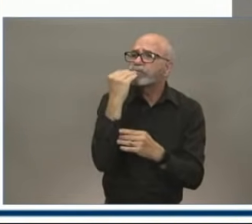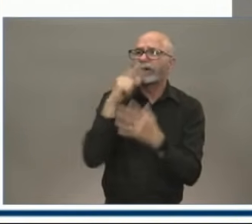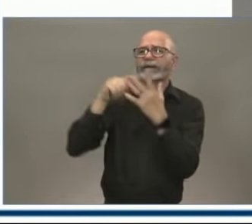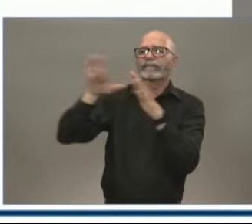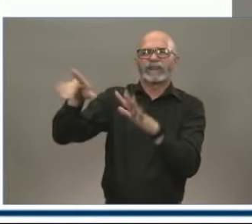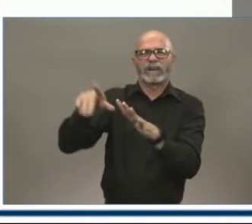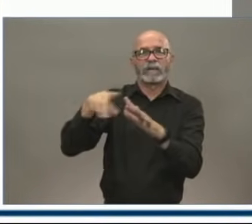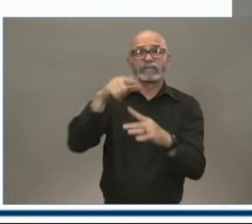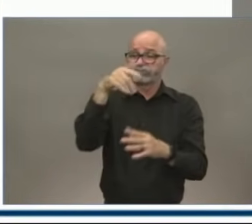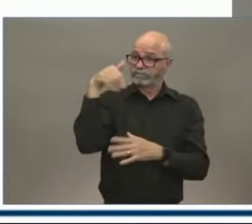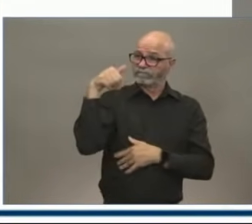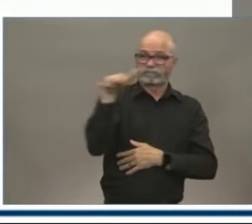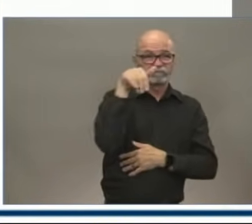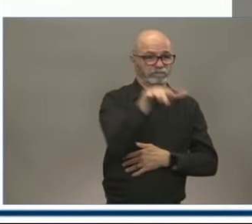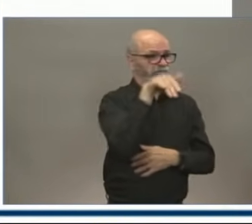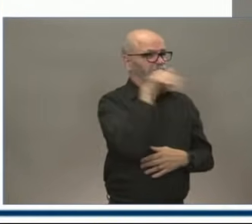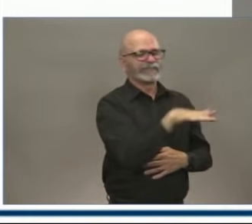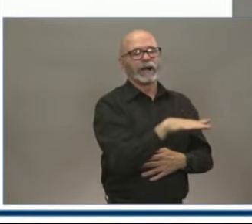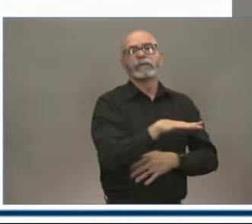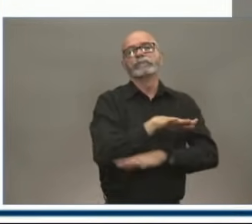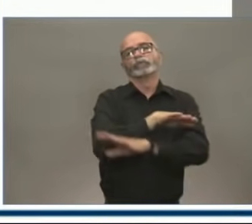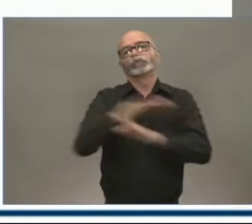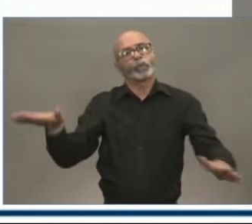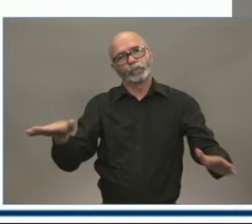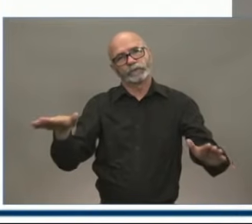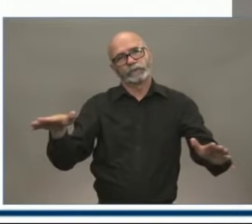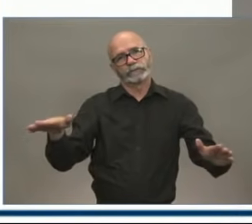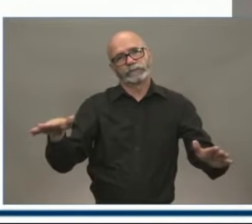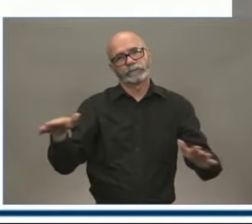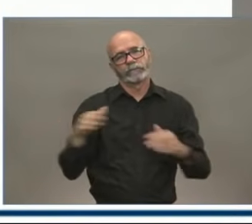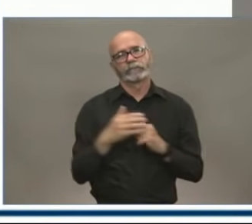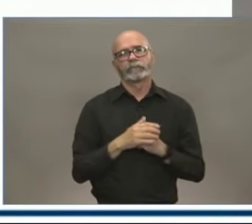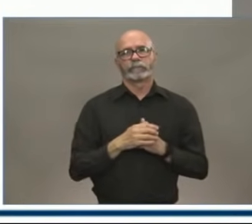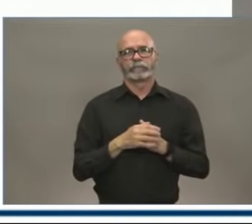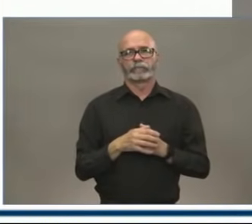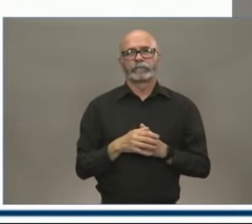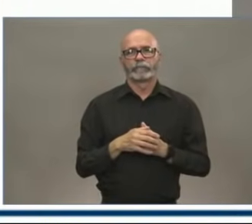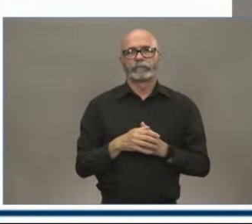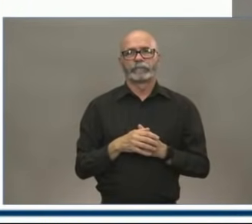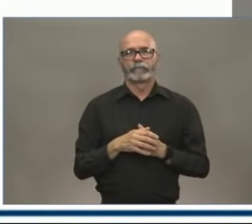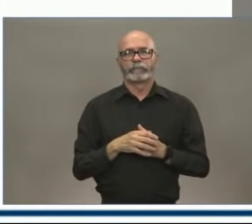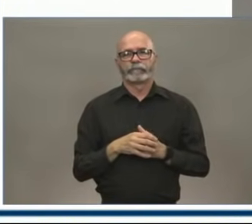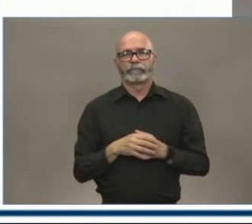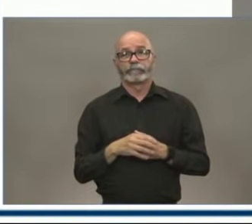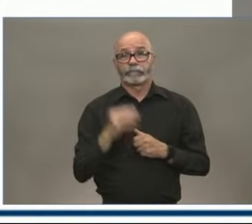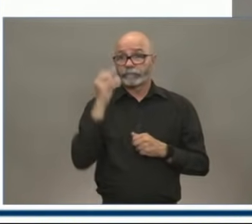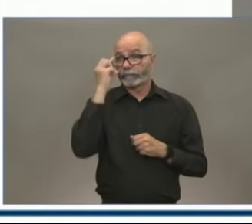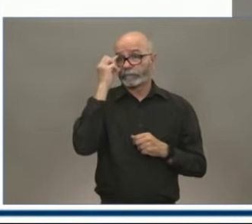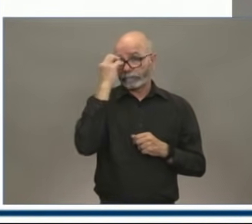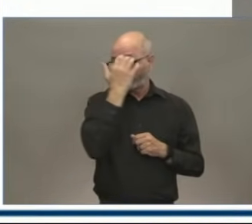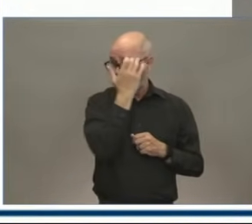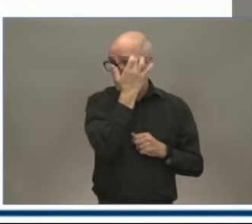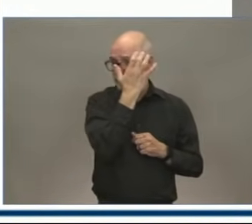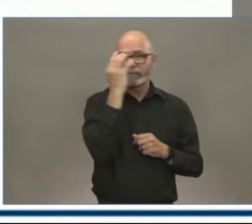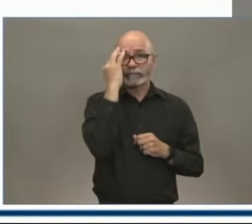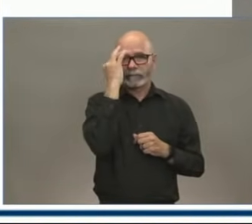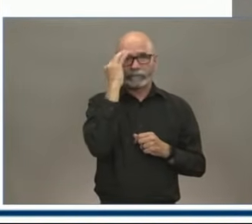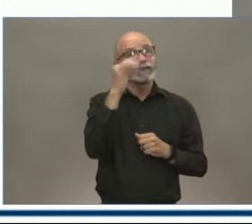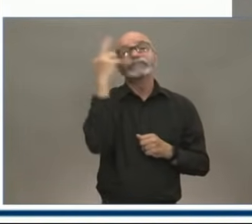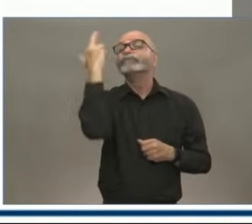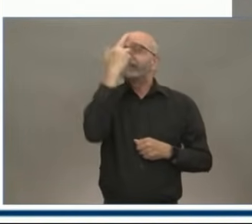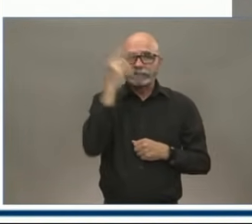to service for anybody who is still traveling in and out of Halifax for necessary reasons.